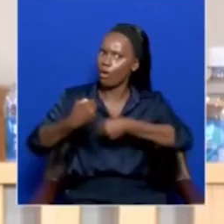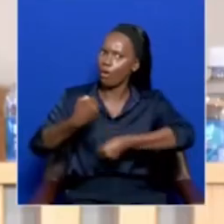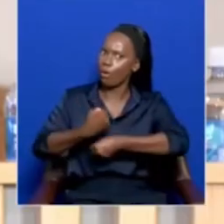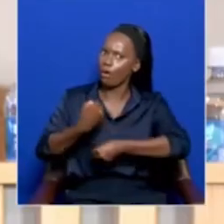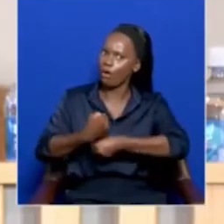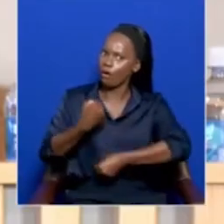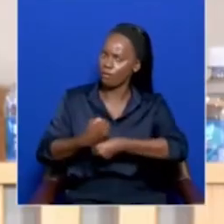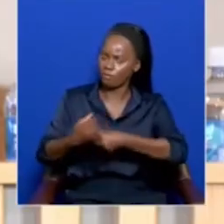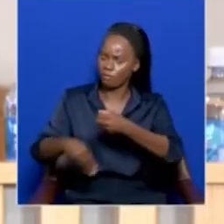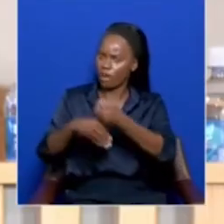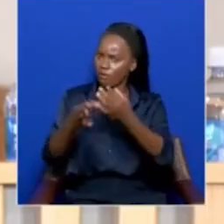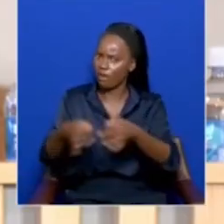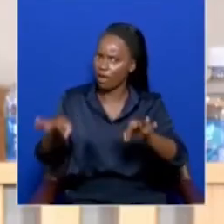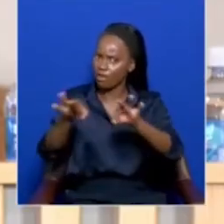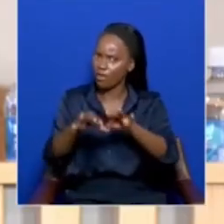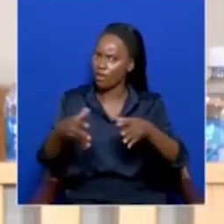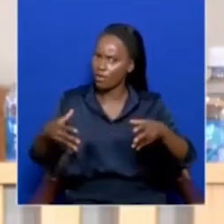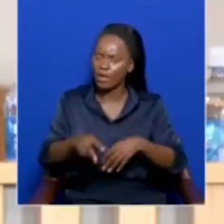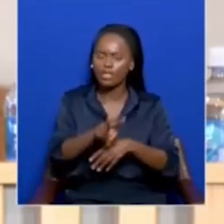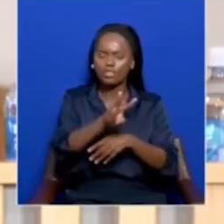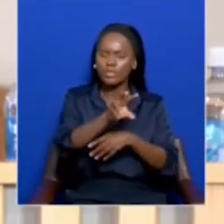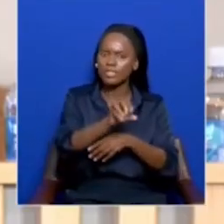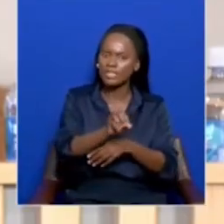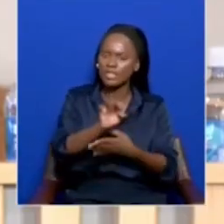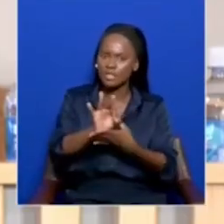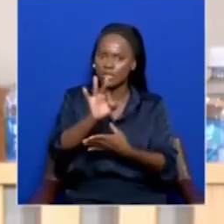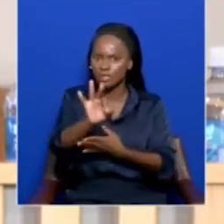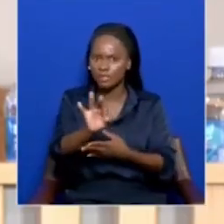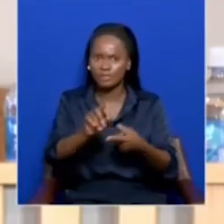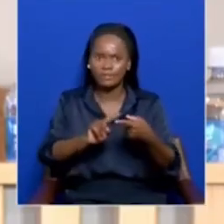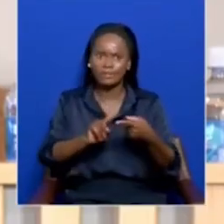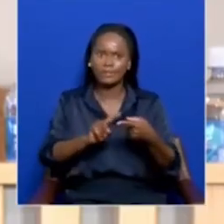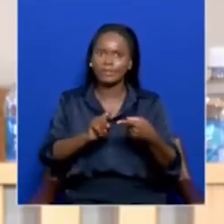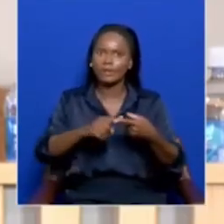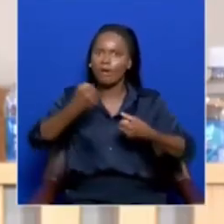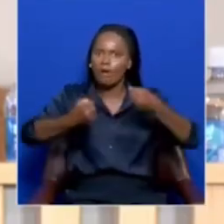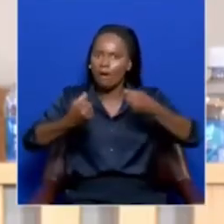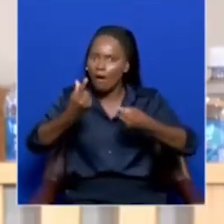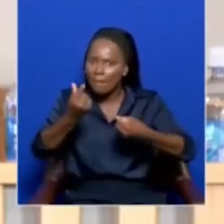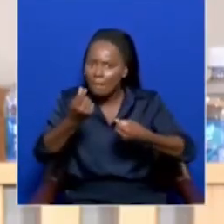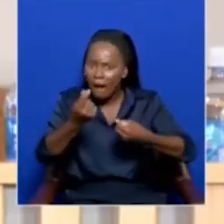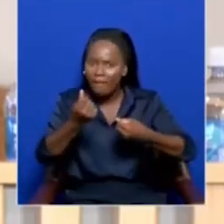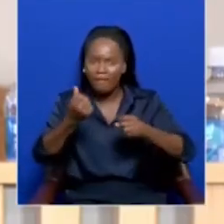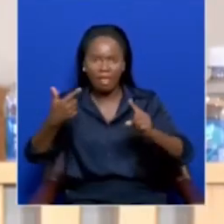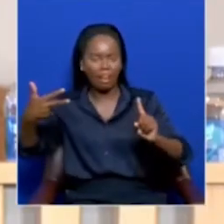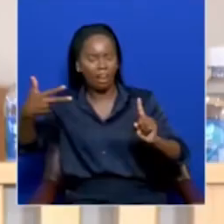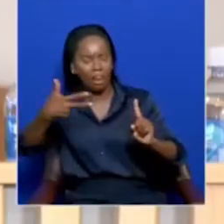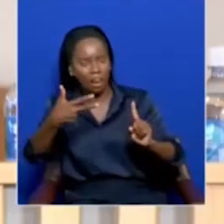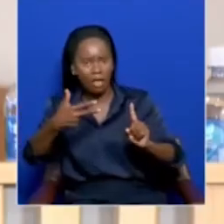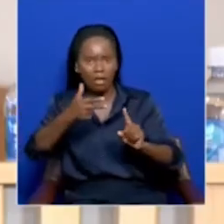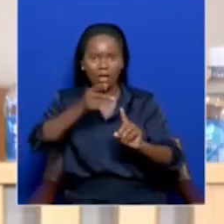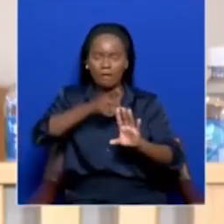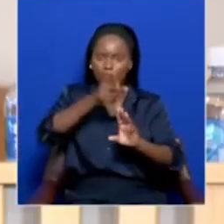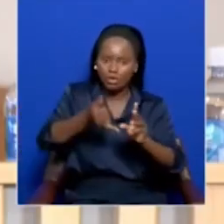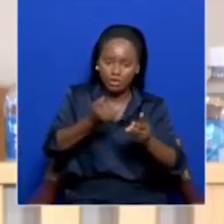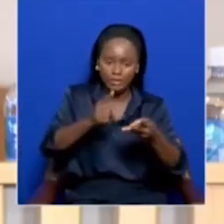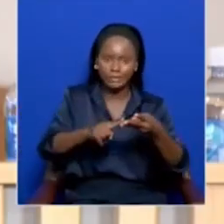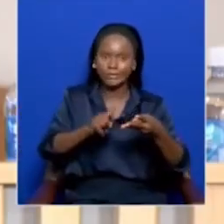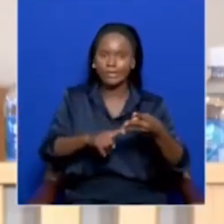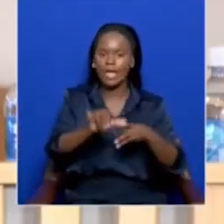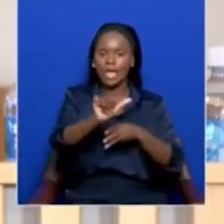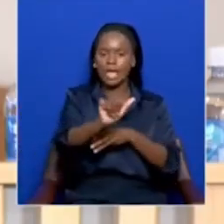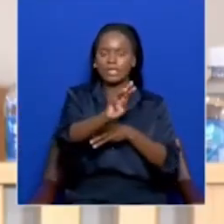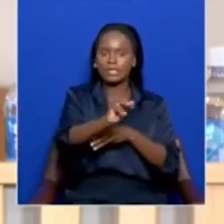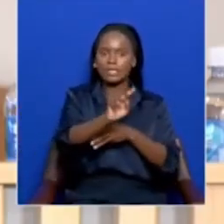cash in transit projects, and all those ATM bombing projects. And then if